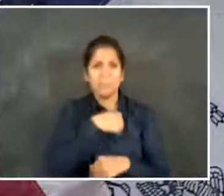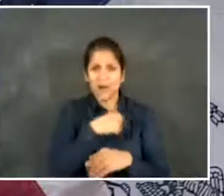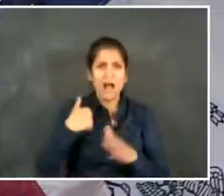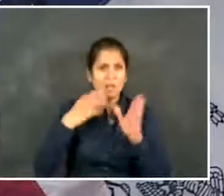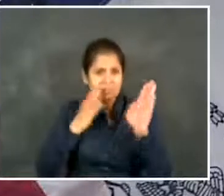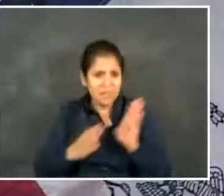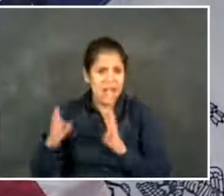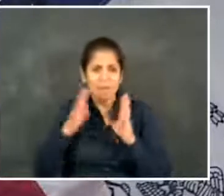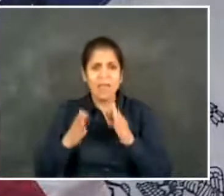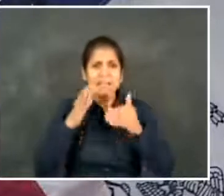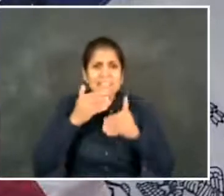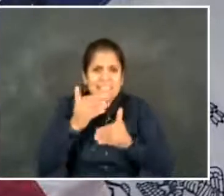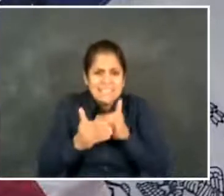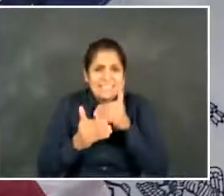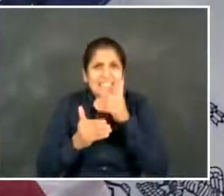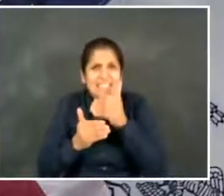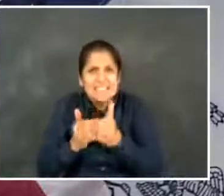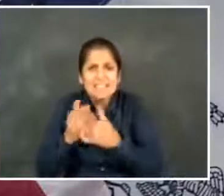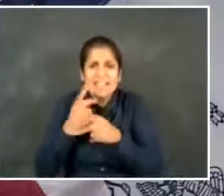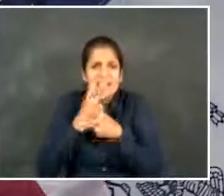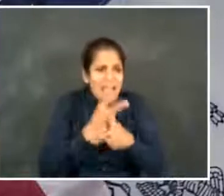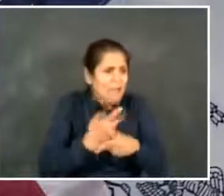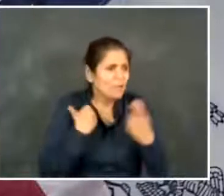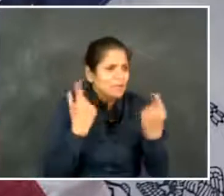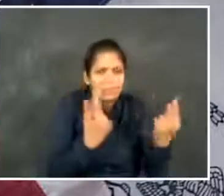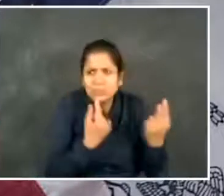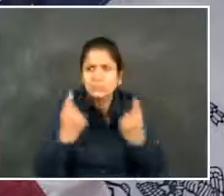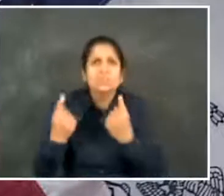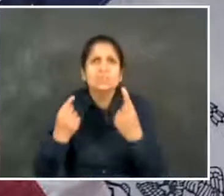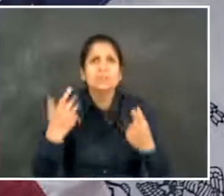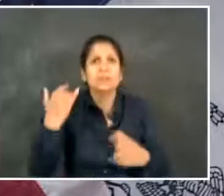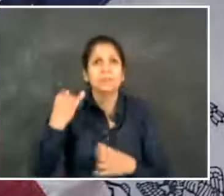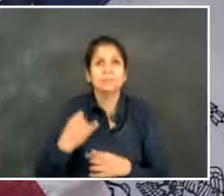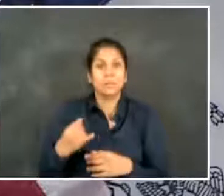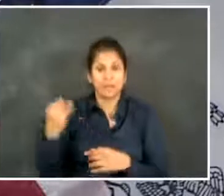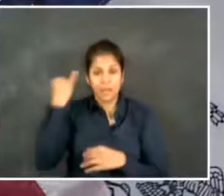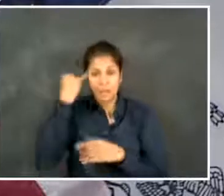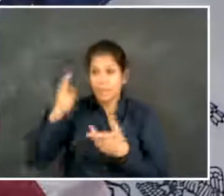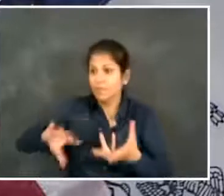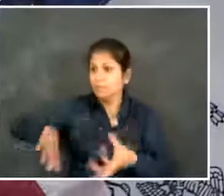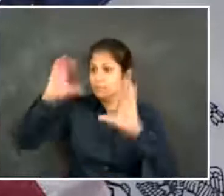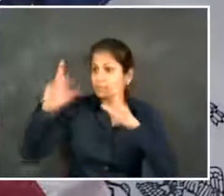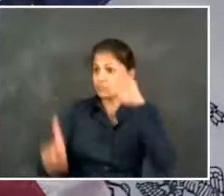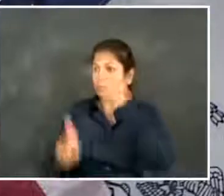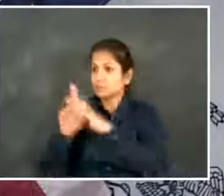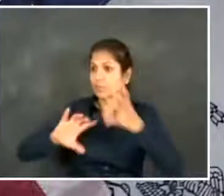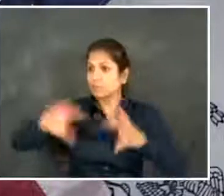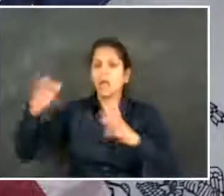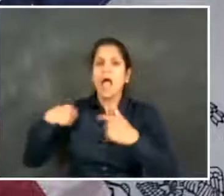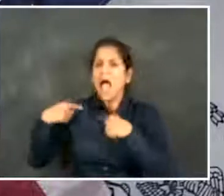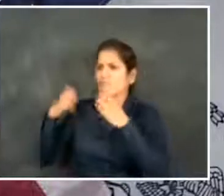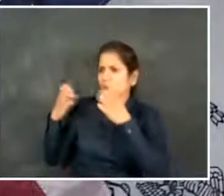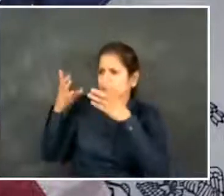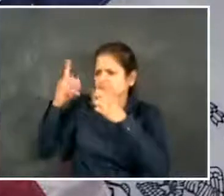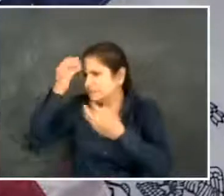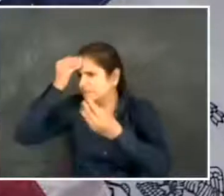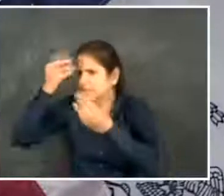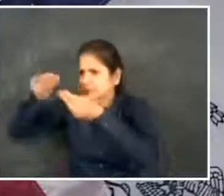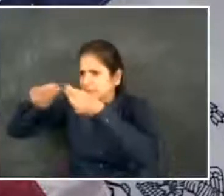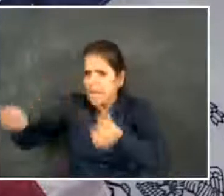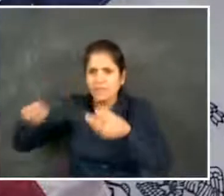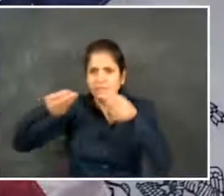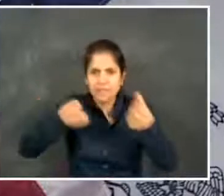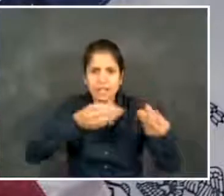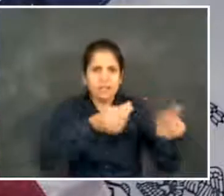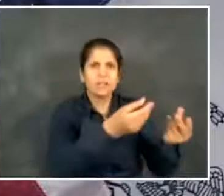to be in constant motion. So this is an initial effort to really intensify the distribution of face coverings. It will just